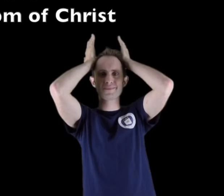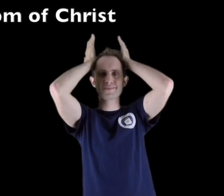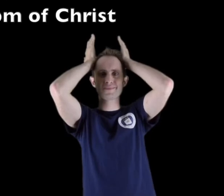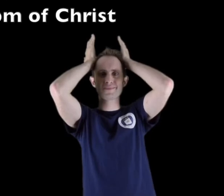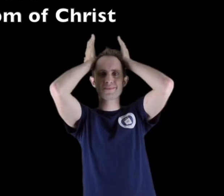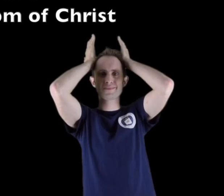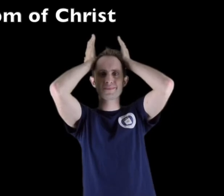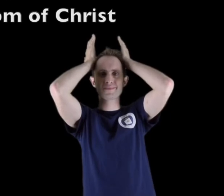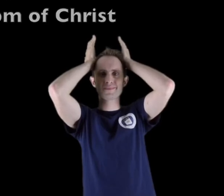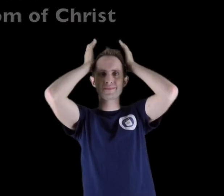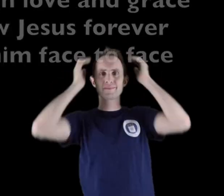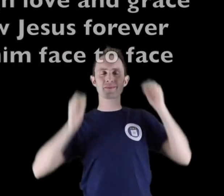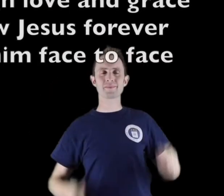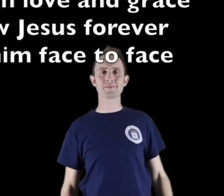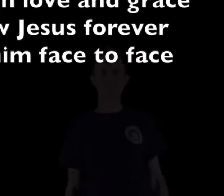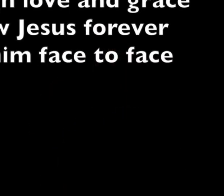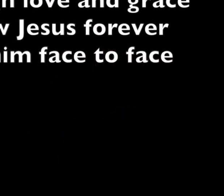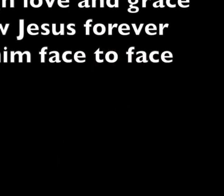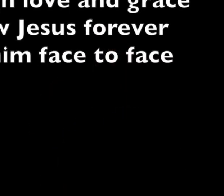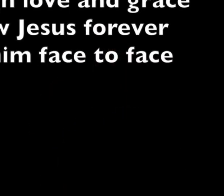King.